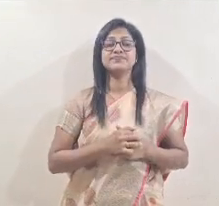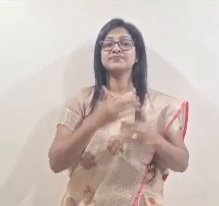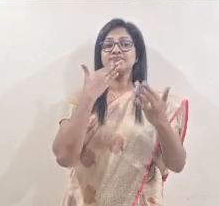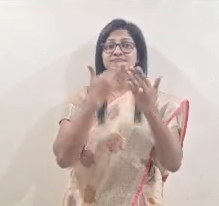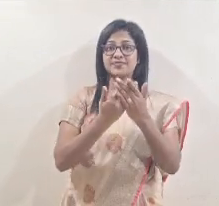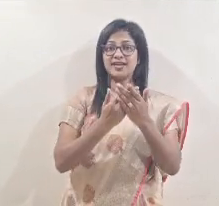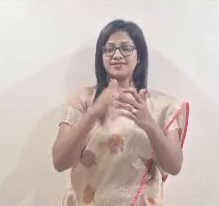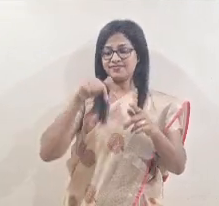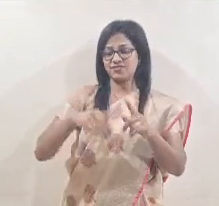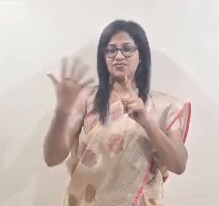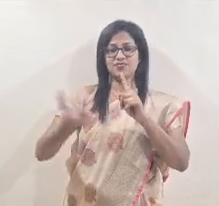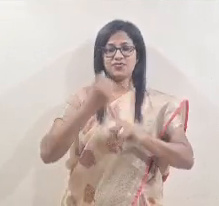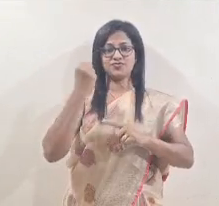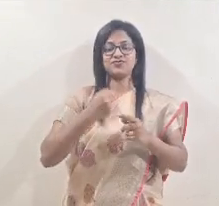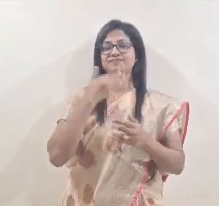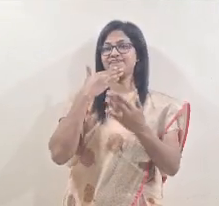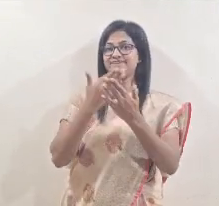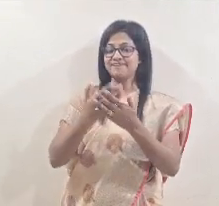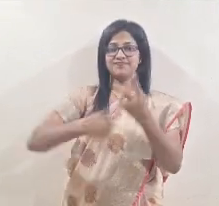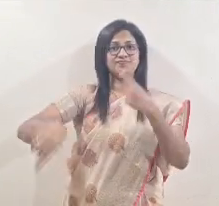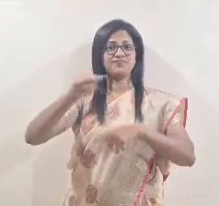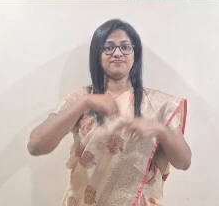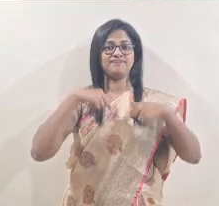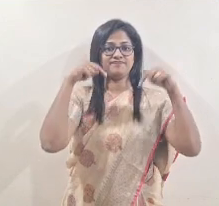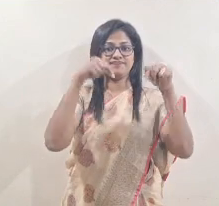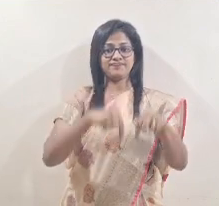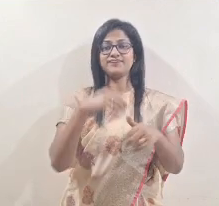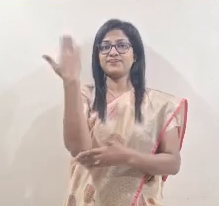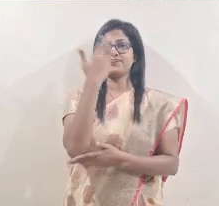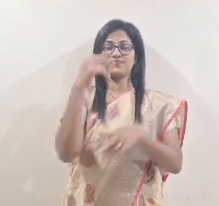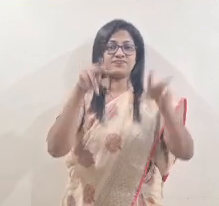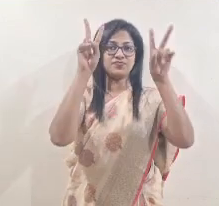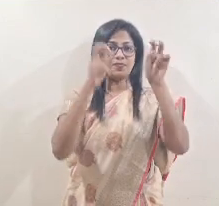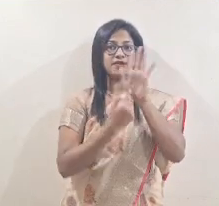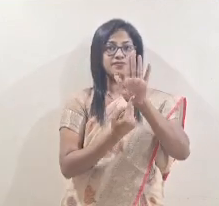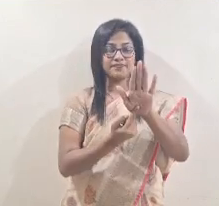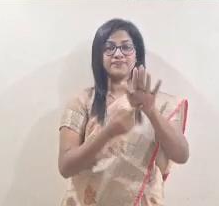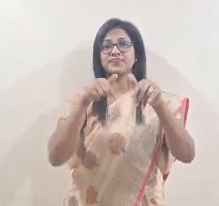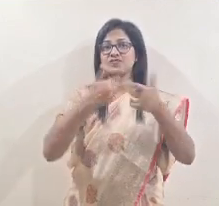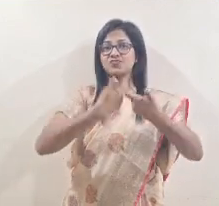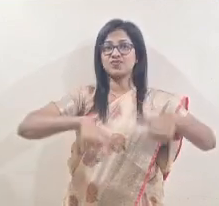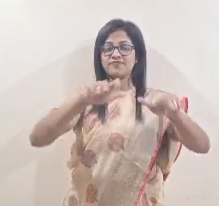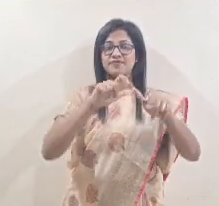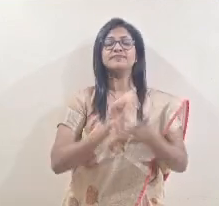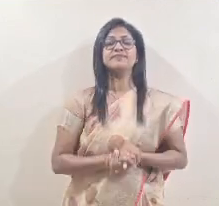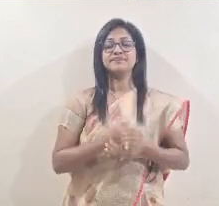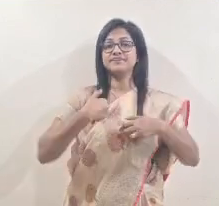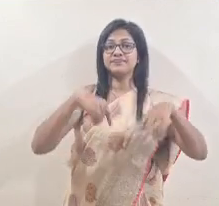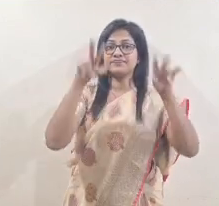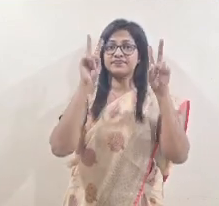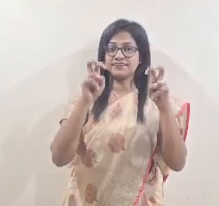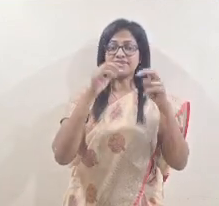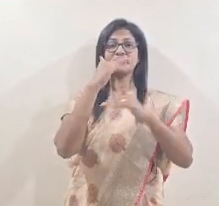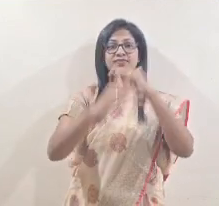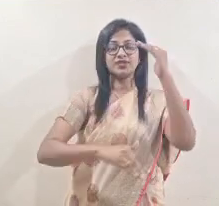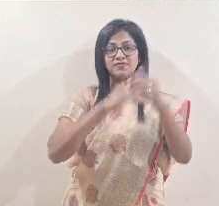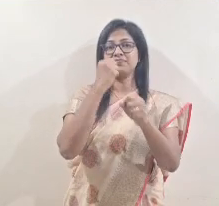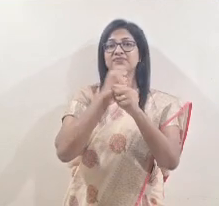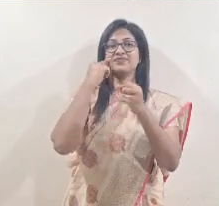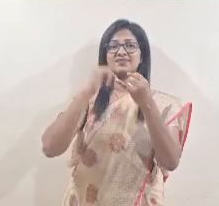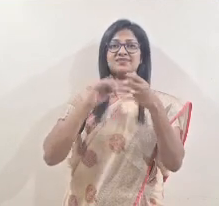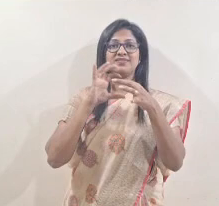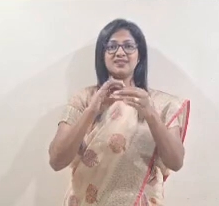for giving me this opportunity to just present my topic here in this conference. So my topic is development of